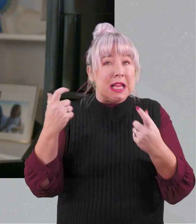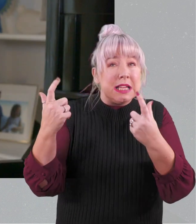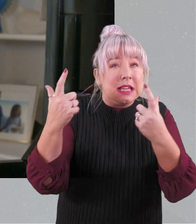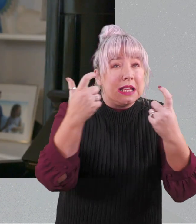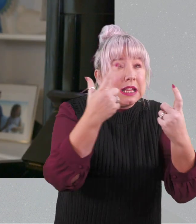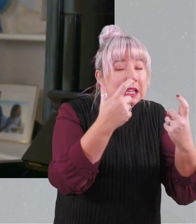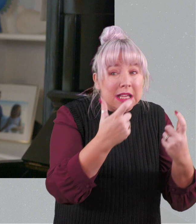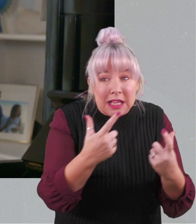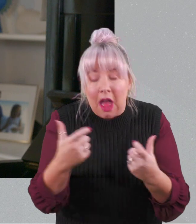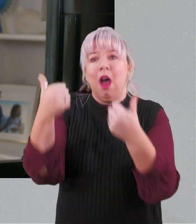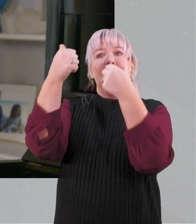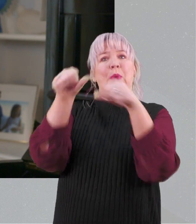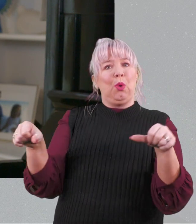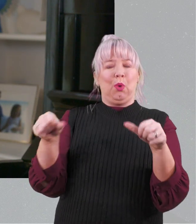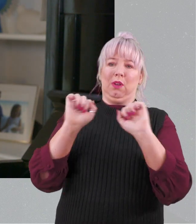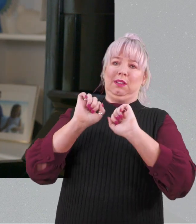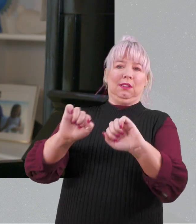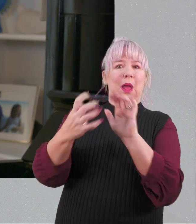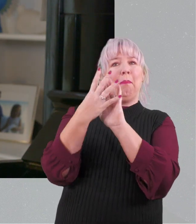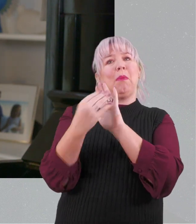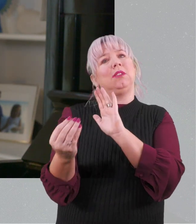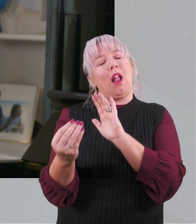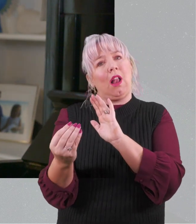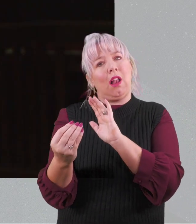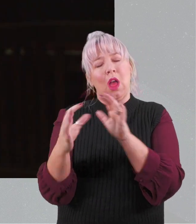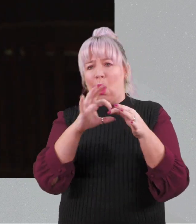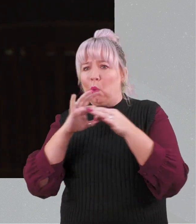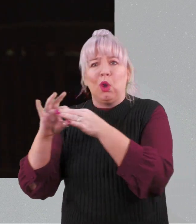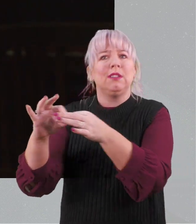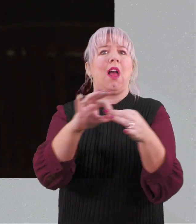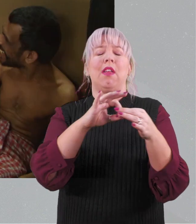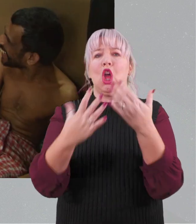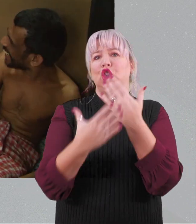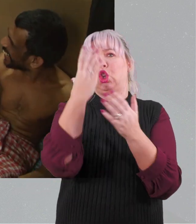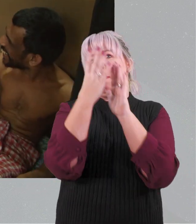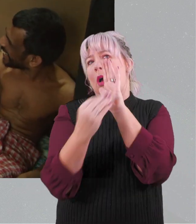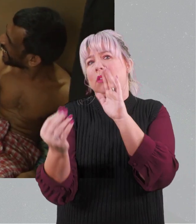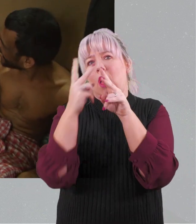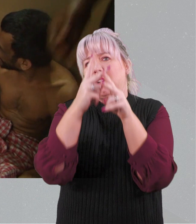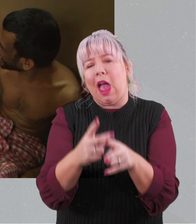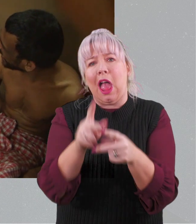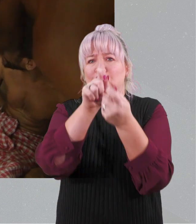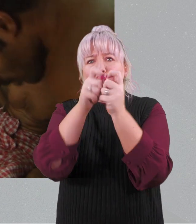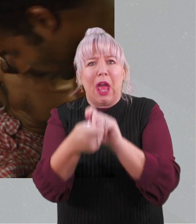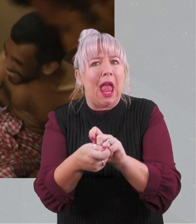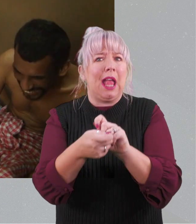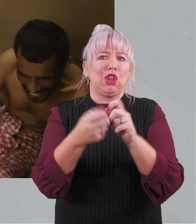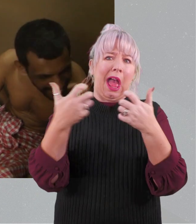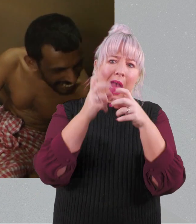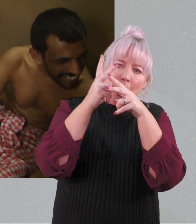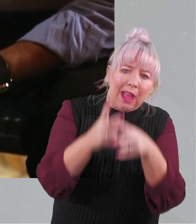It was kind of everything I hoped I would find somewhere, and it was amazing actually finding it, because they really were creating this whole new